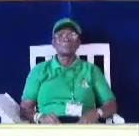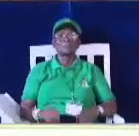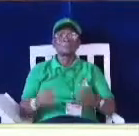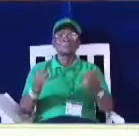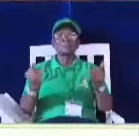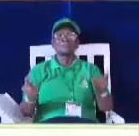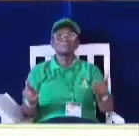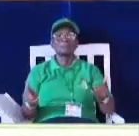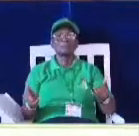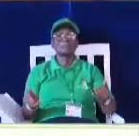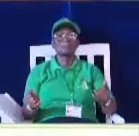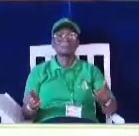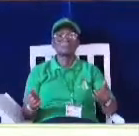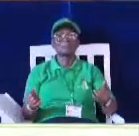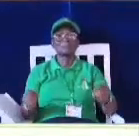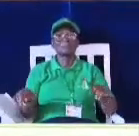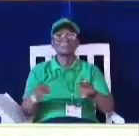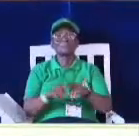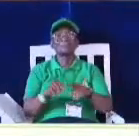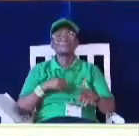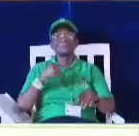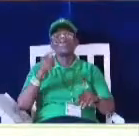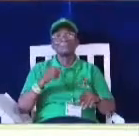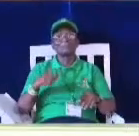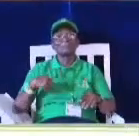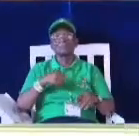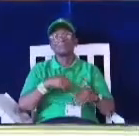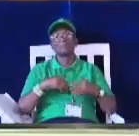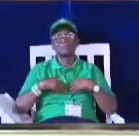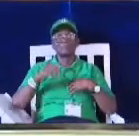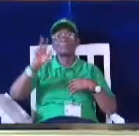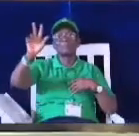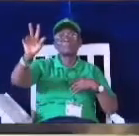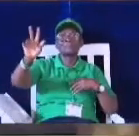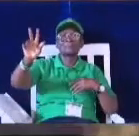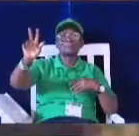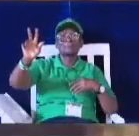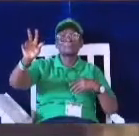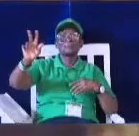Now, like I said, we have three